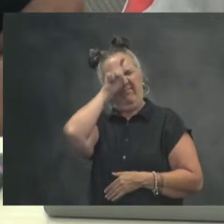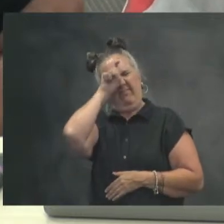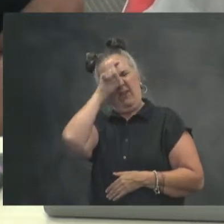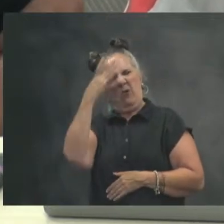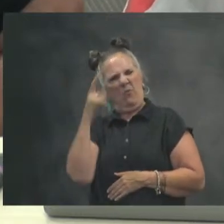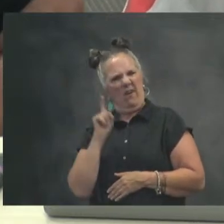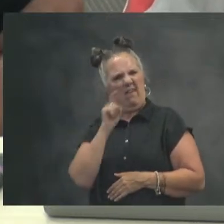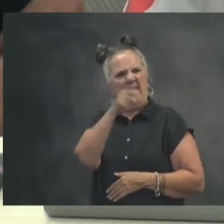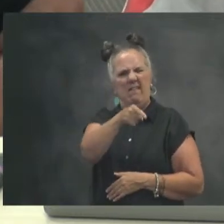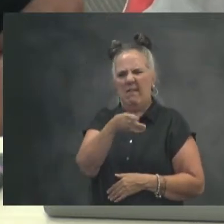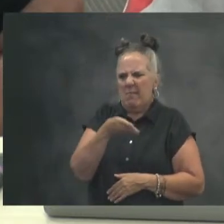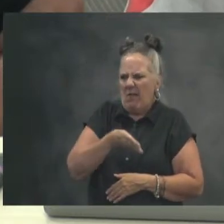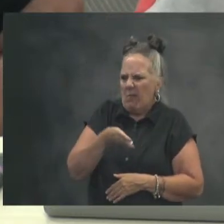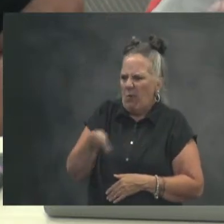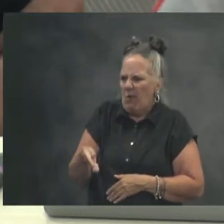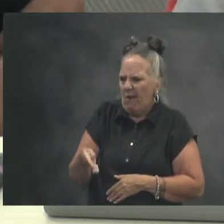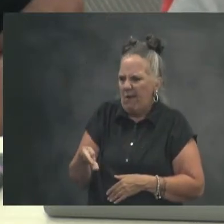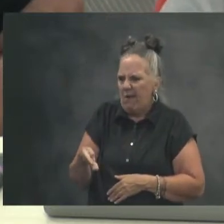being taken to Baltimore?